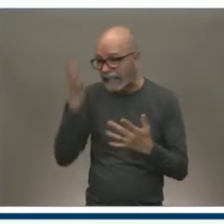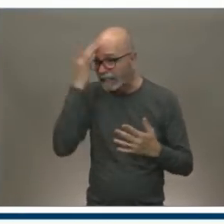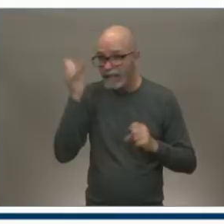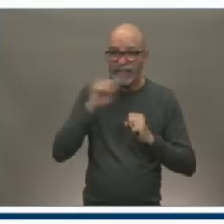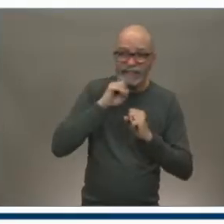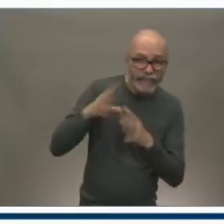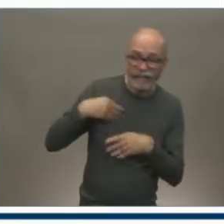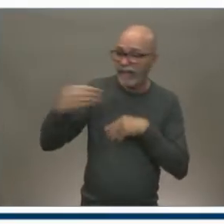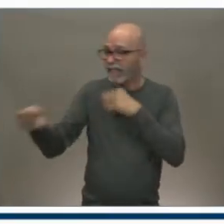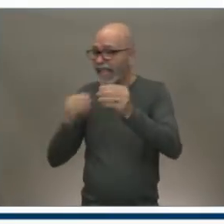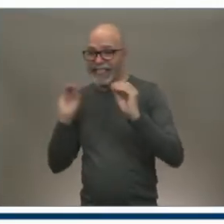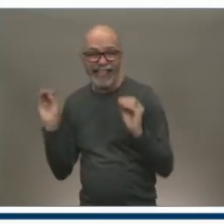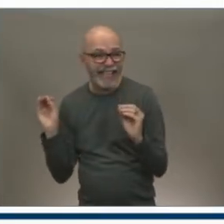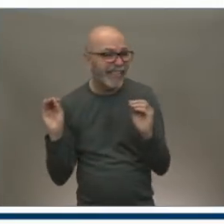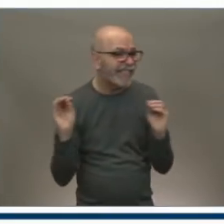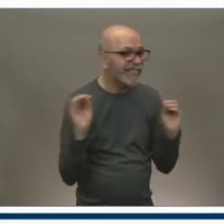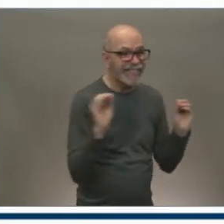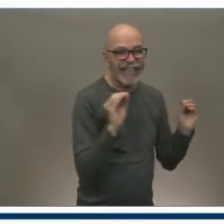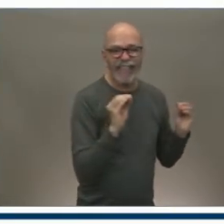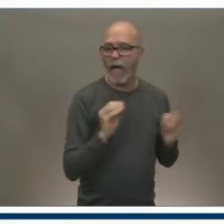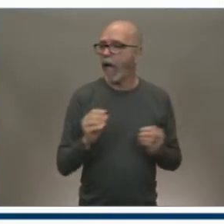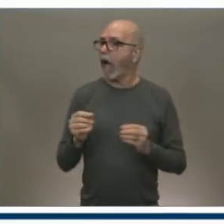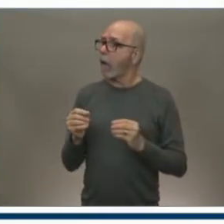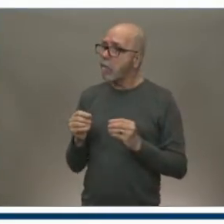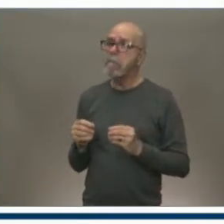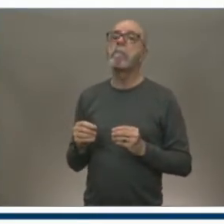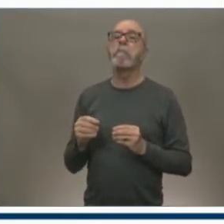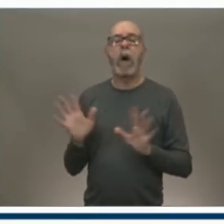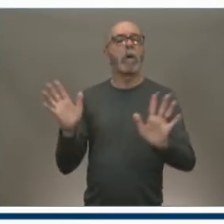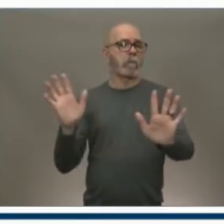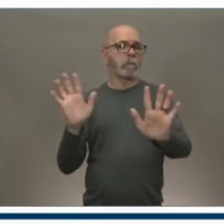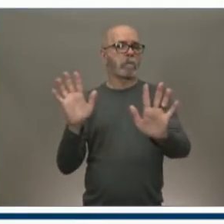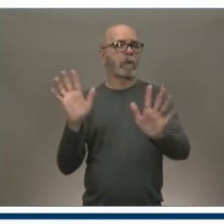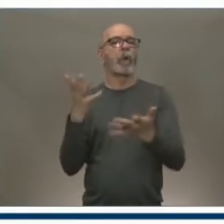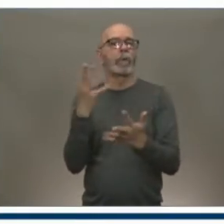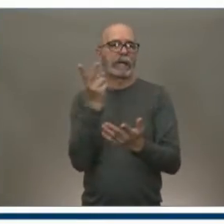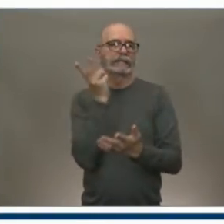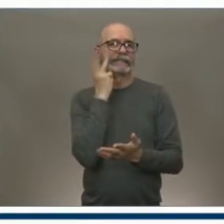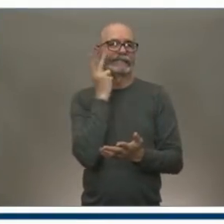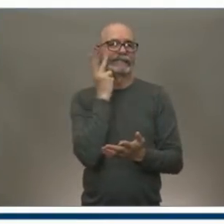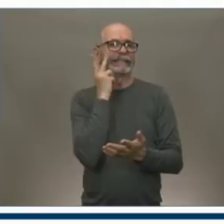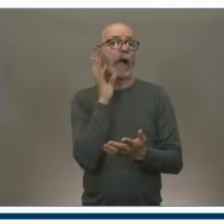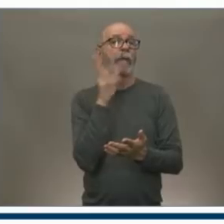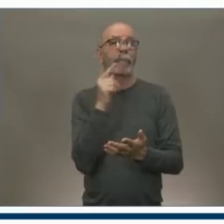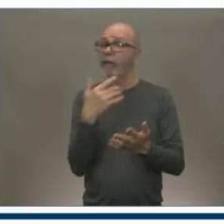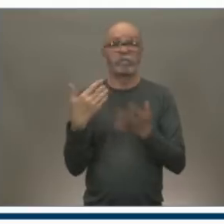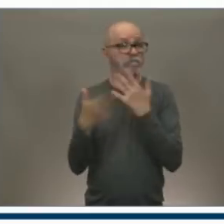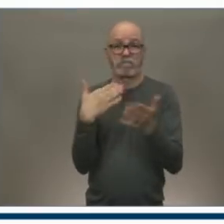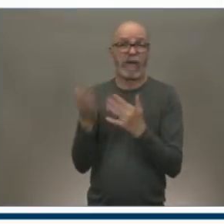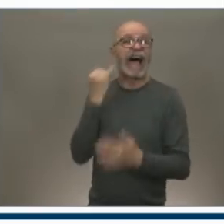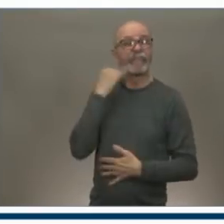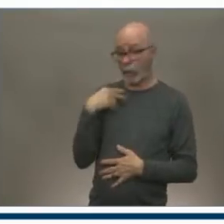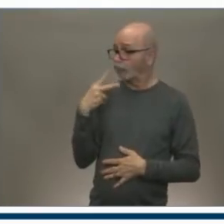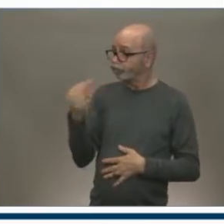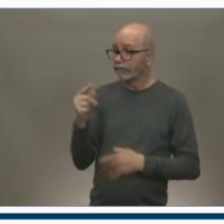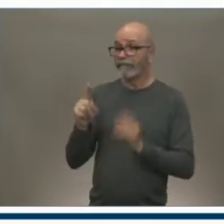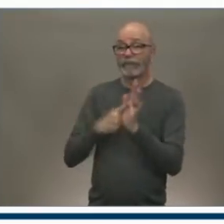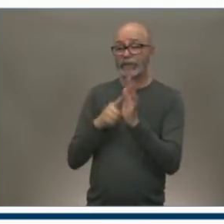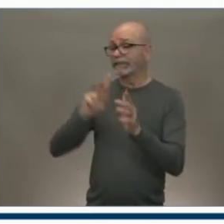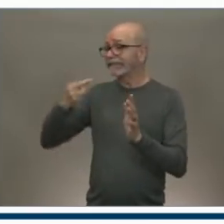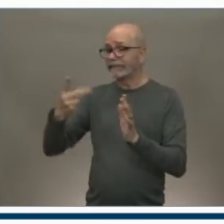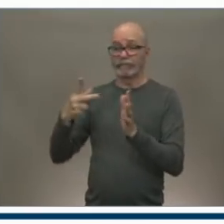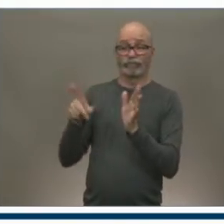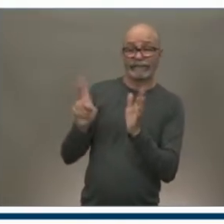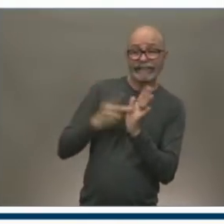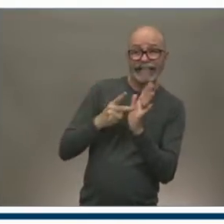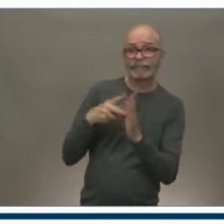vaccines, you're going to have to follow all the public health protocols, including the quarantine. We'll get that answer. What the answer is going to be, I don't know,